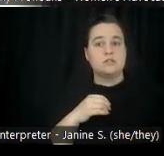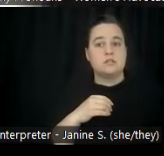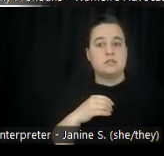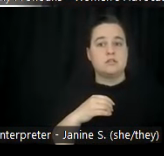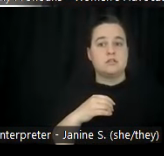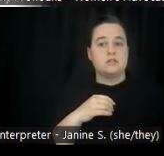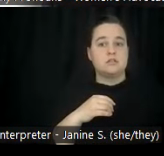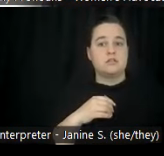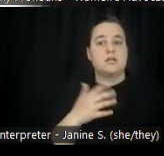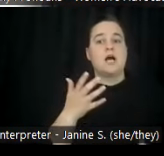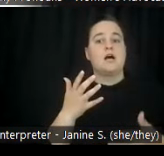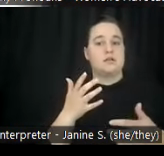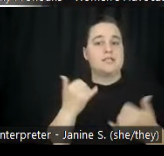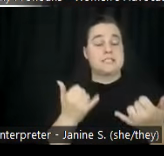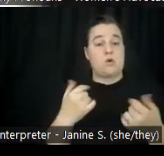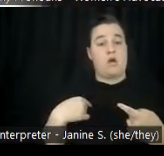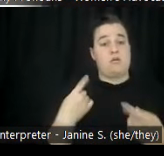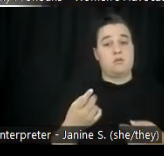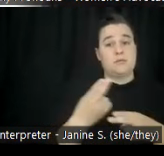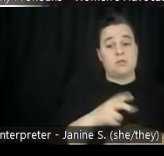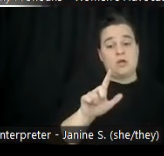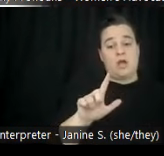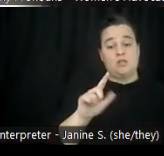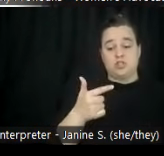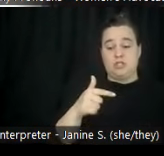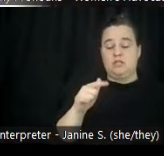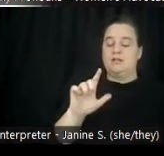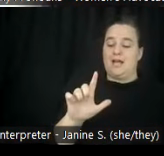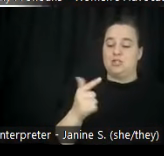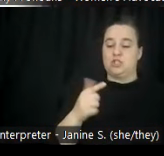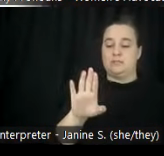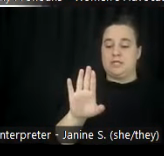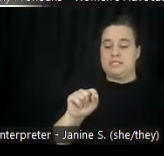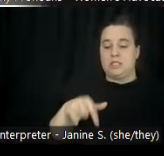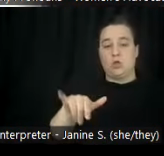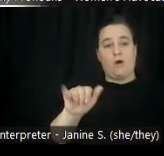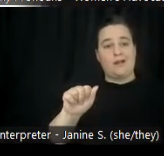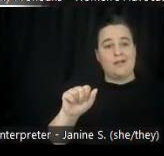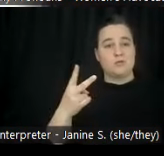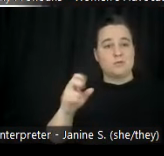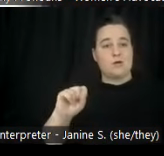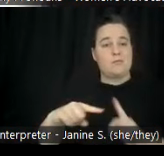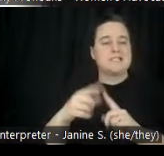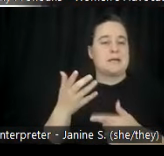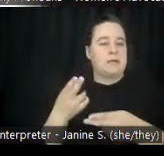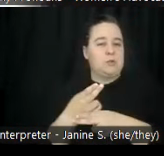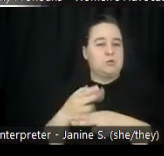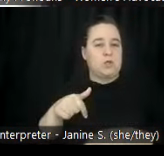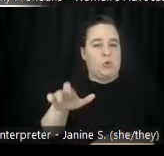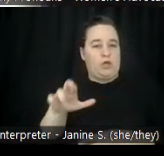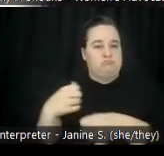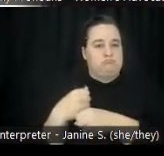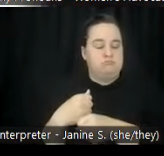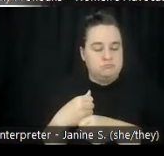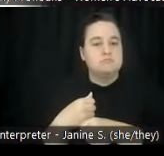interchanging queer potentially too, because it is a little bit of a mouthful. But that, and we